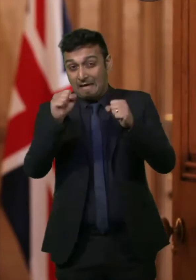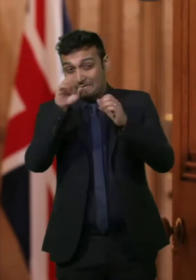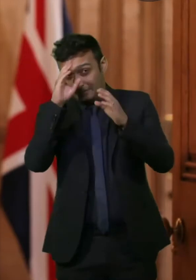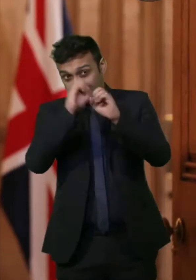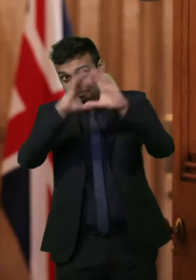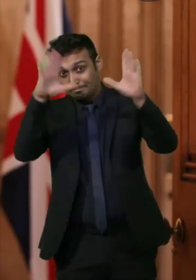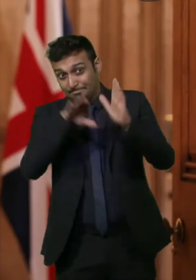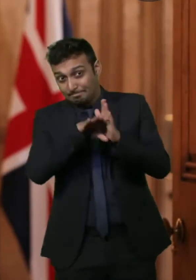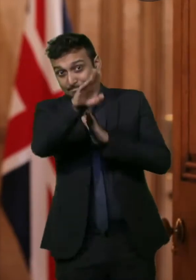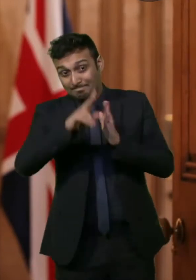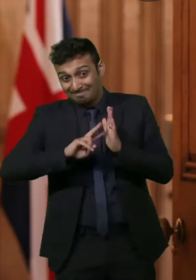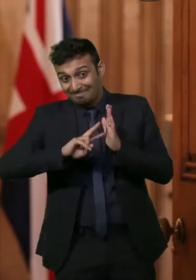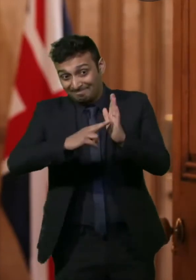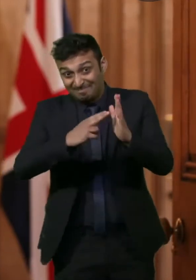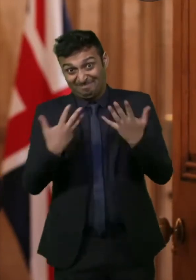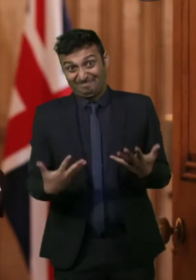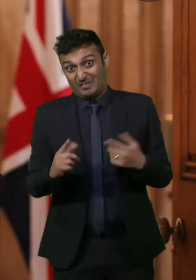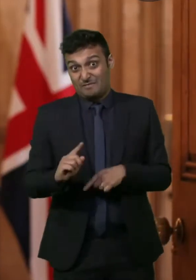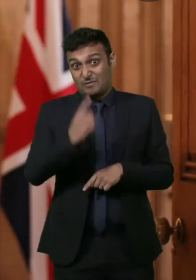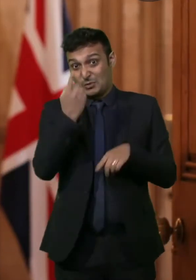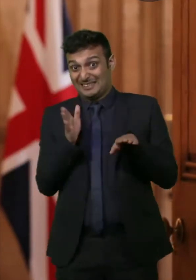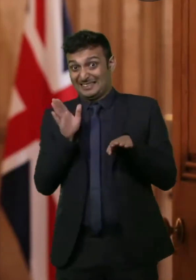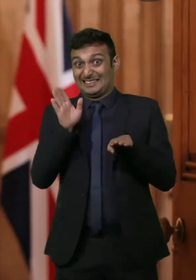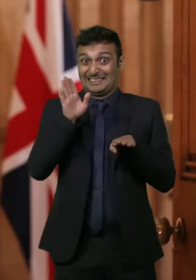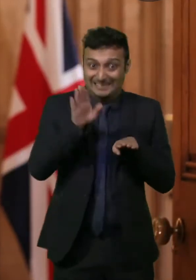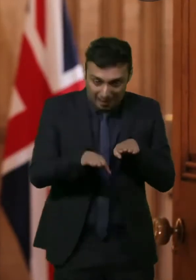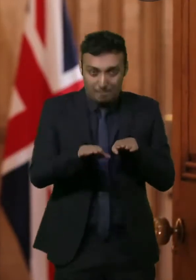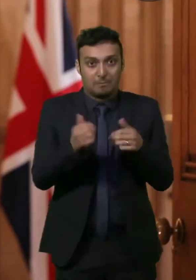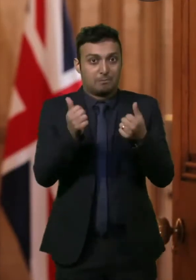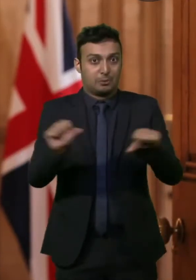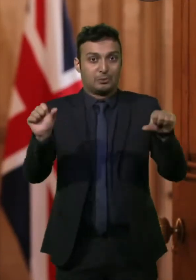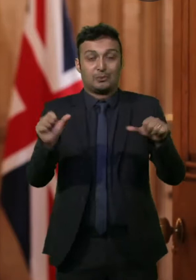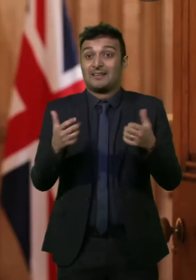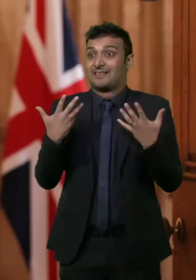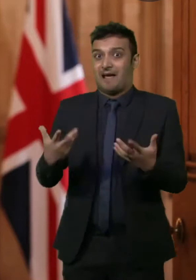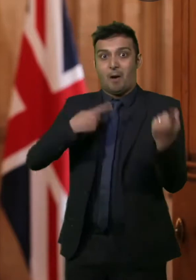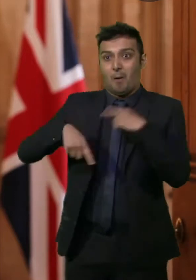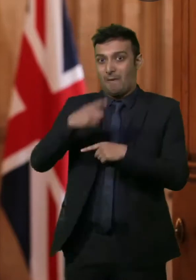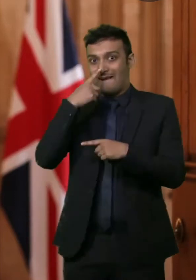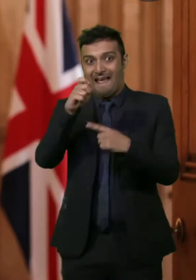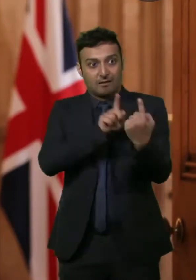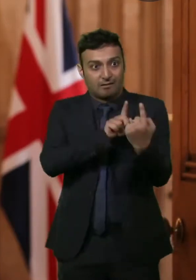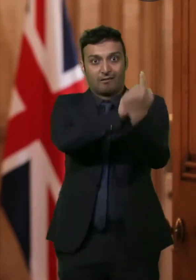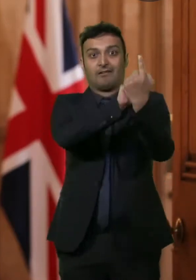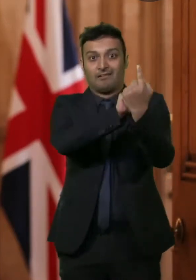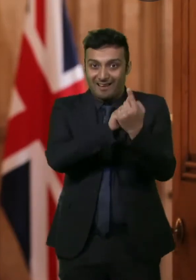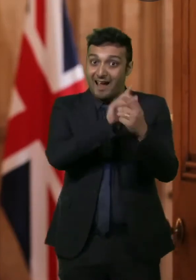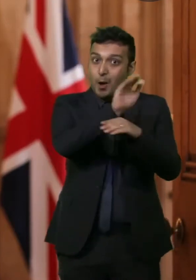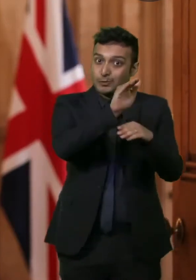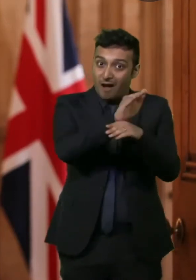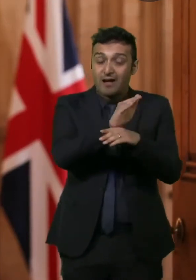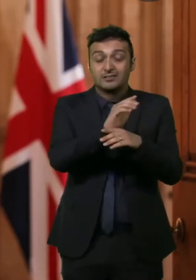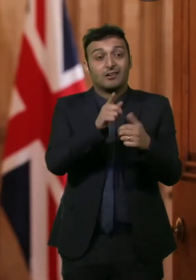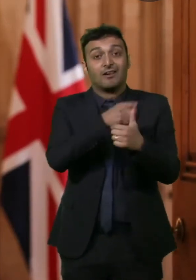meet one-on-one outside for the first time in months, allowing care home visits to take place with all